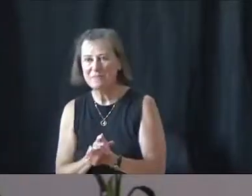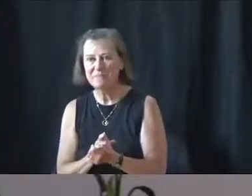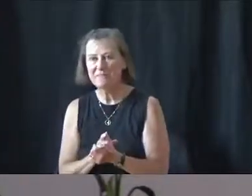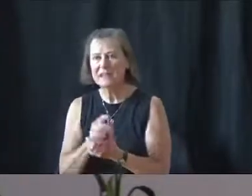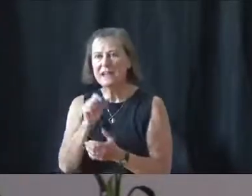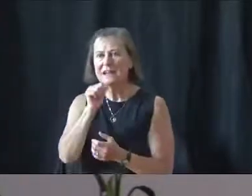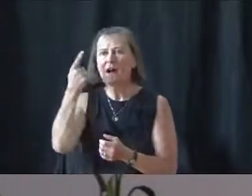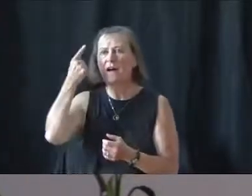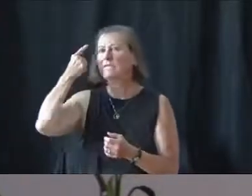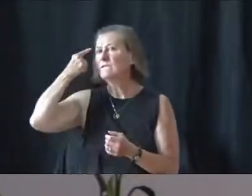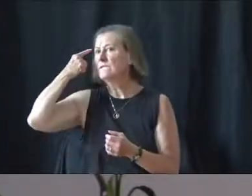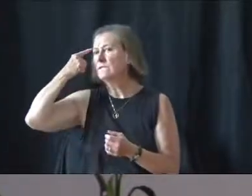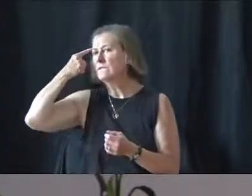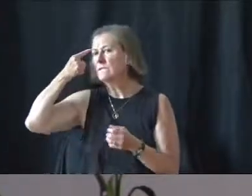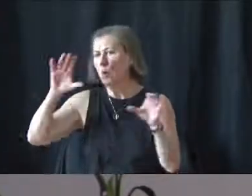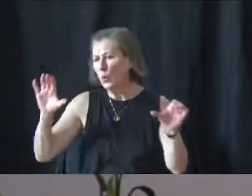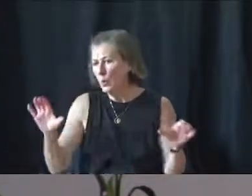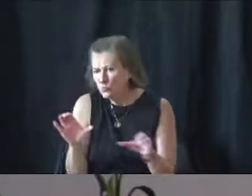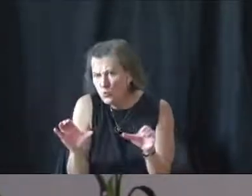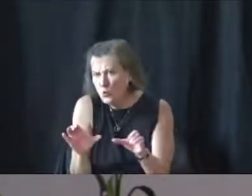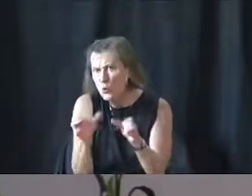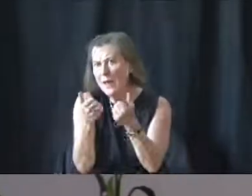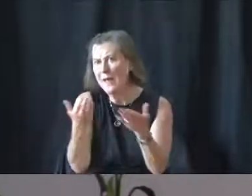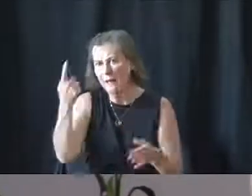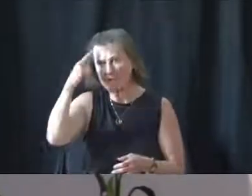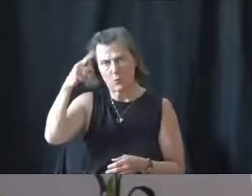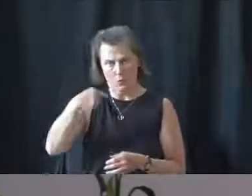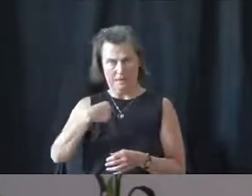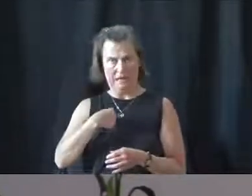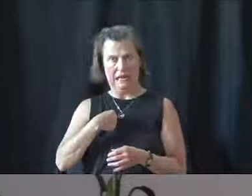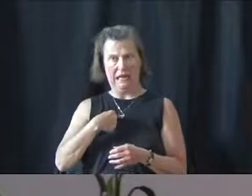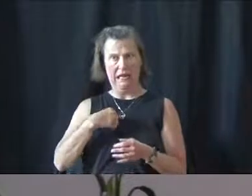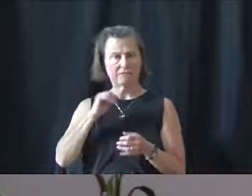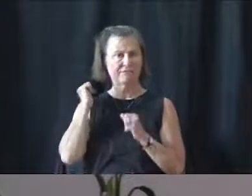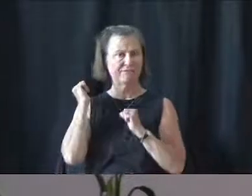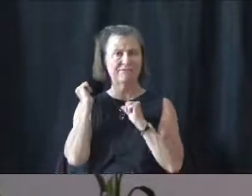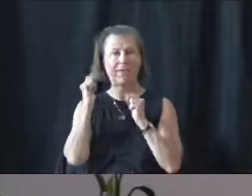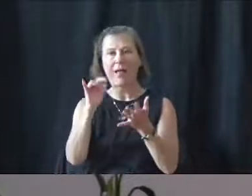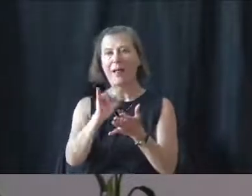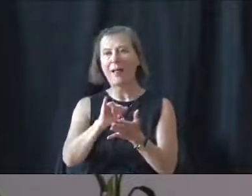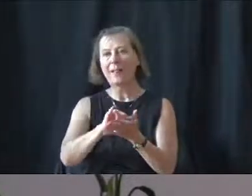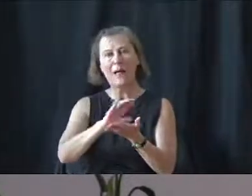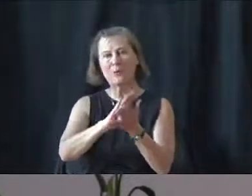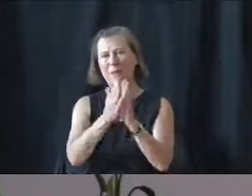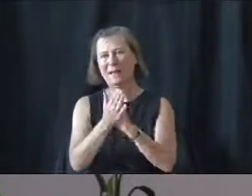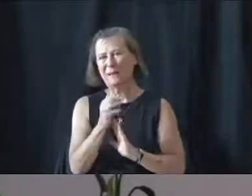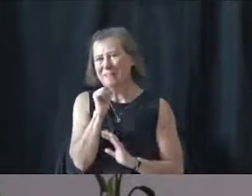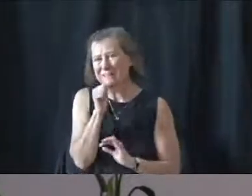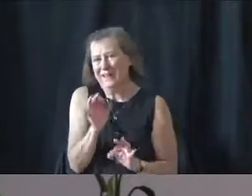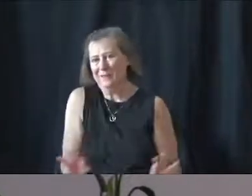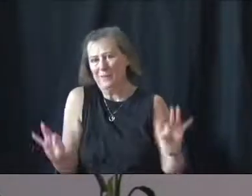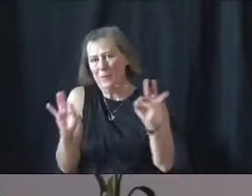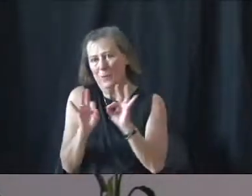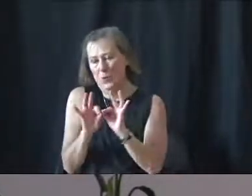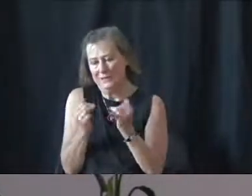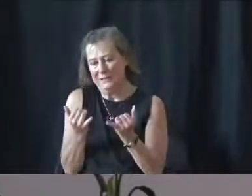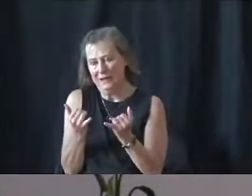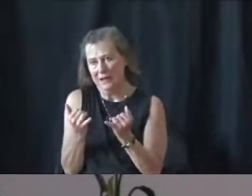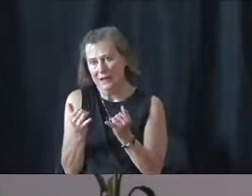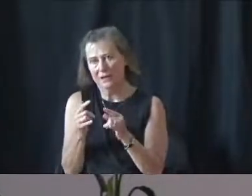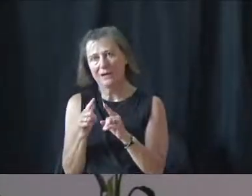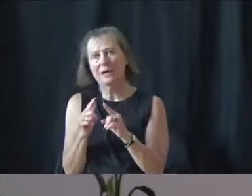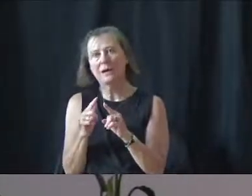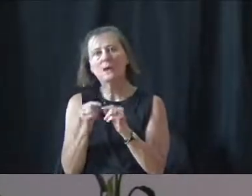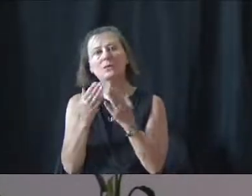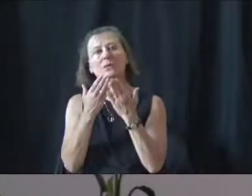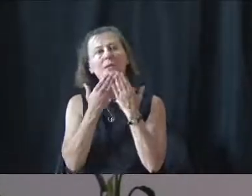Not for doing anything in particular for me, because all that stuff was about to become totally irrelevant, but